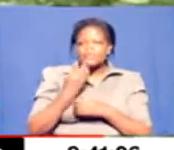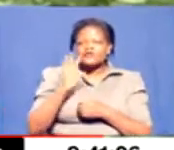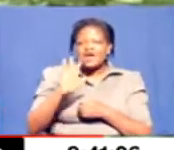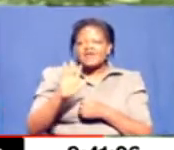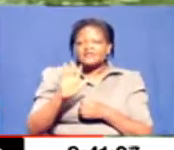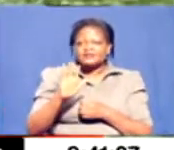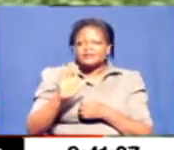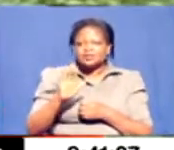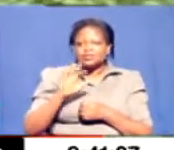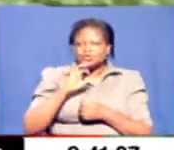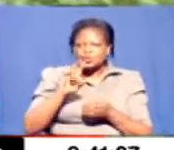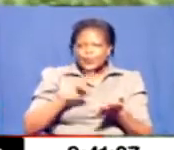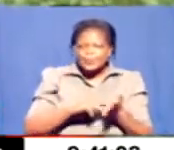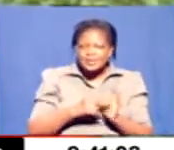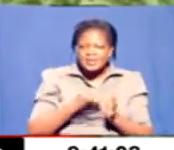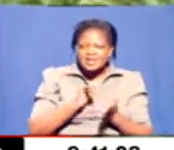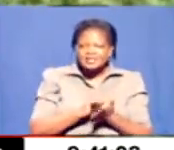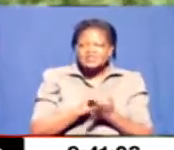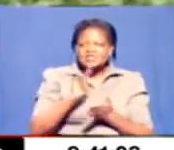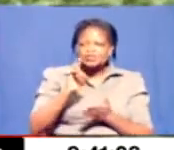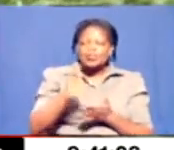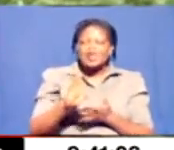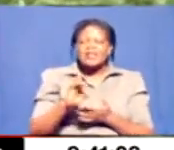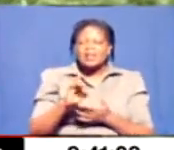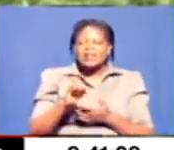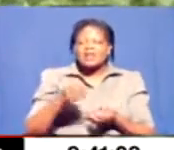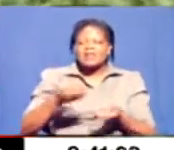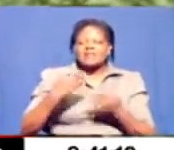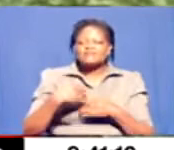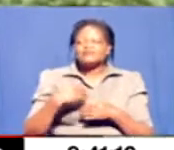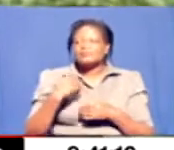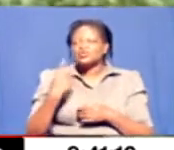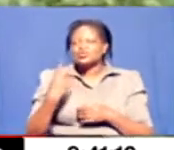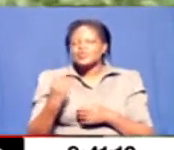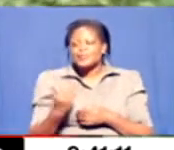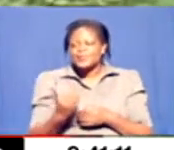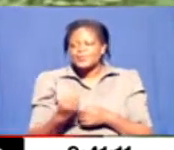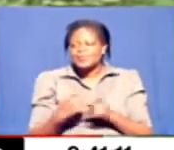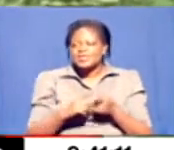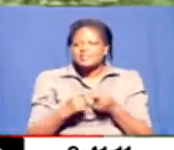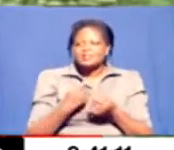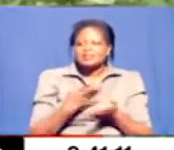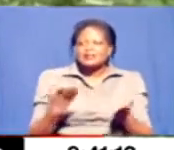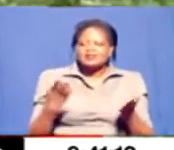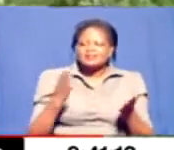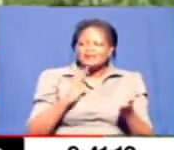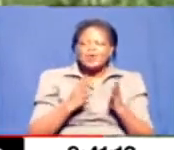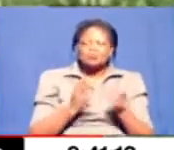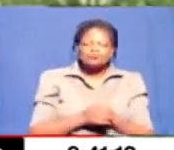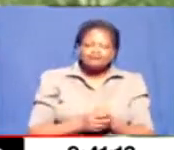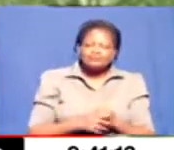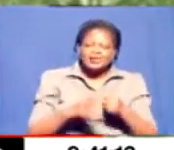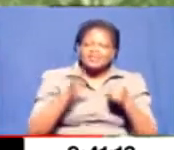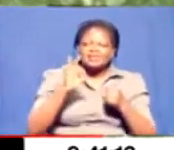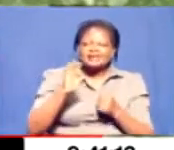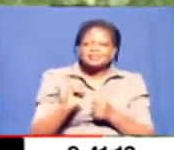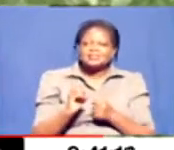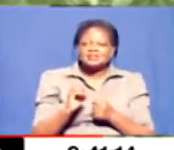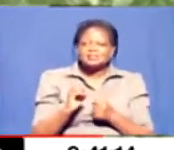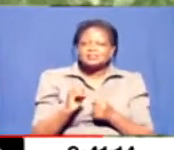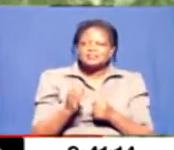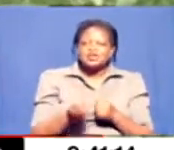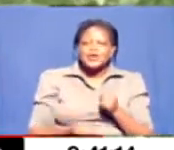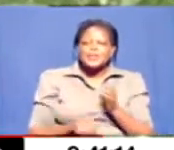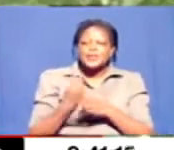So kumaanisha hii kitu moja inakupea let's say 20 bob. Na hizi vitu ziko kama vitu 30. Zimezaa hii